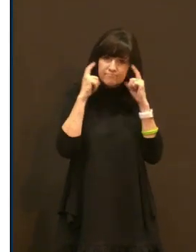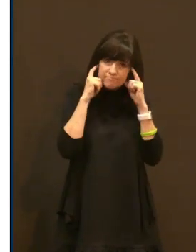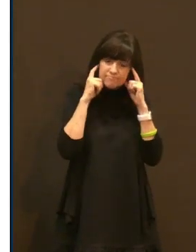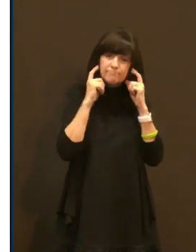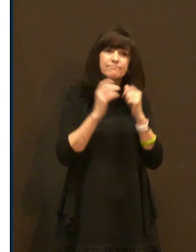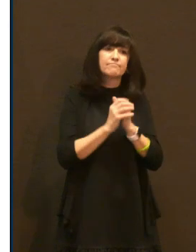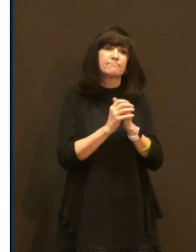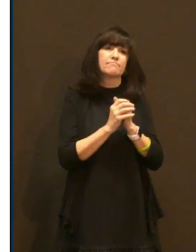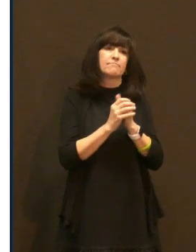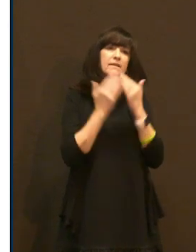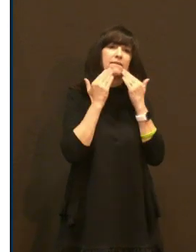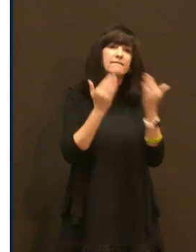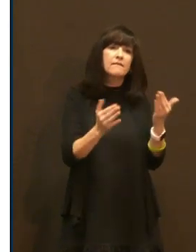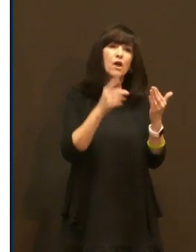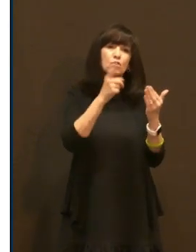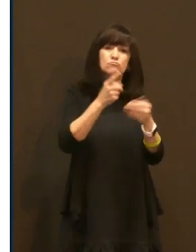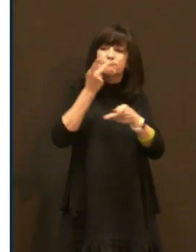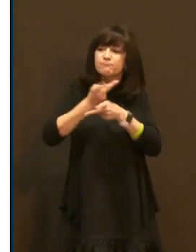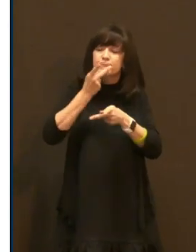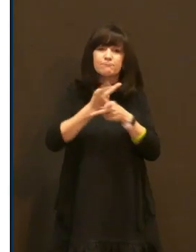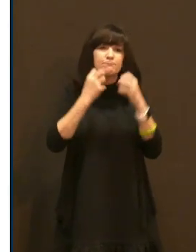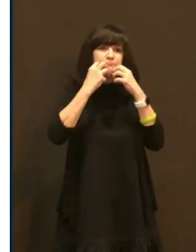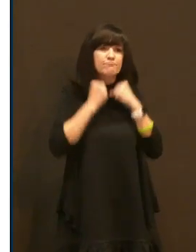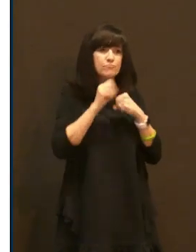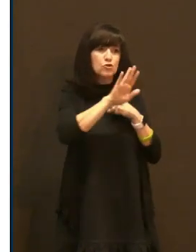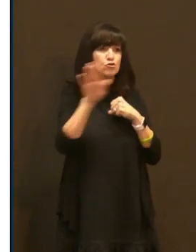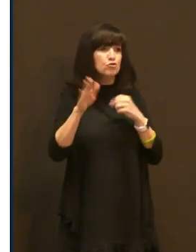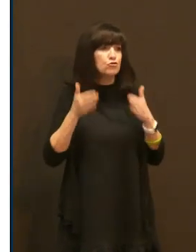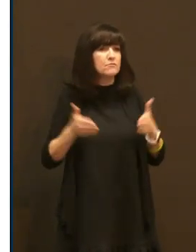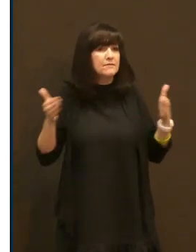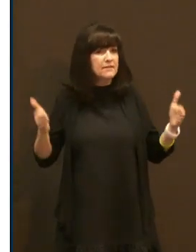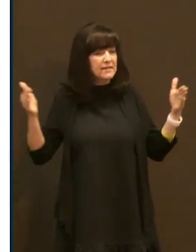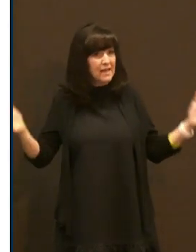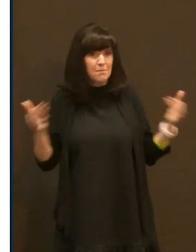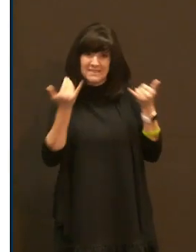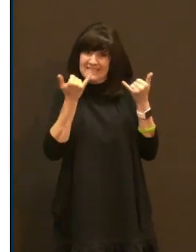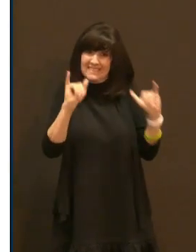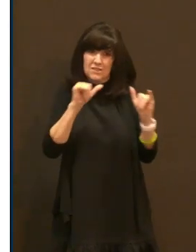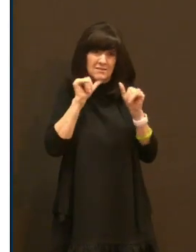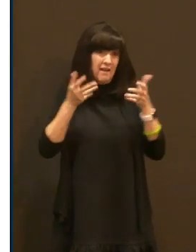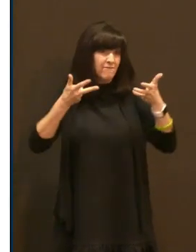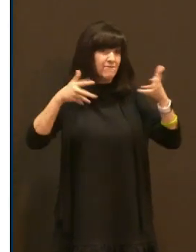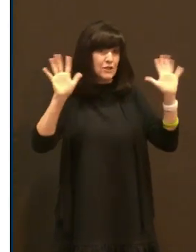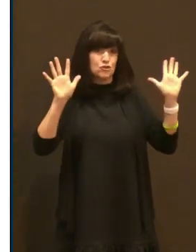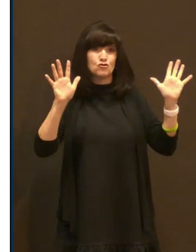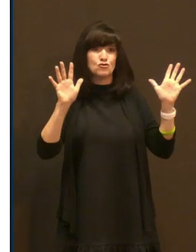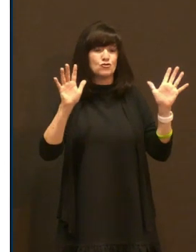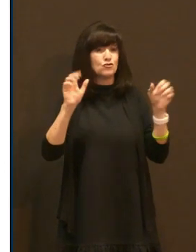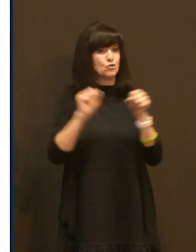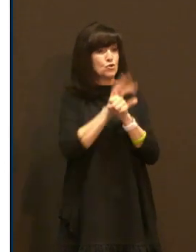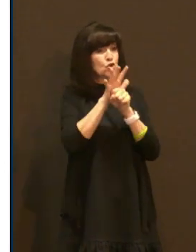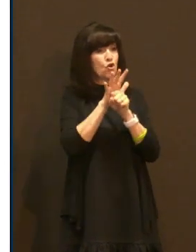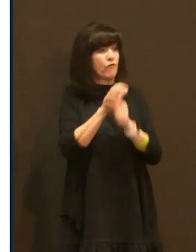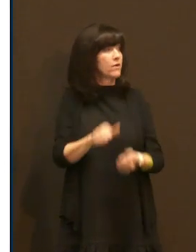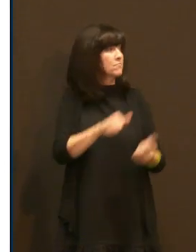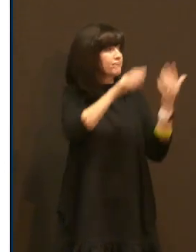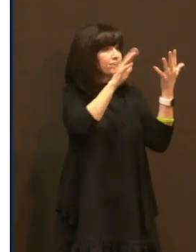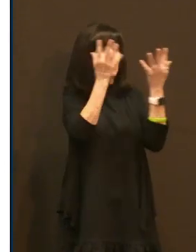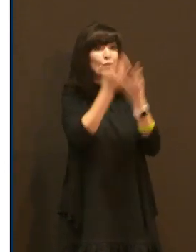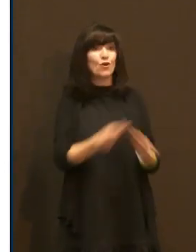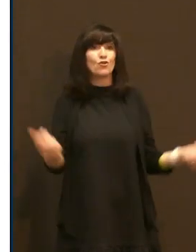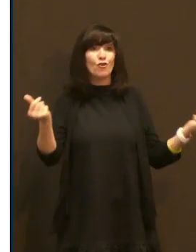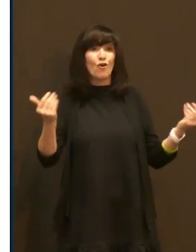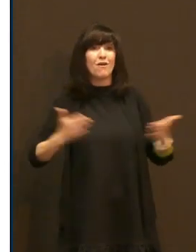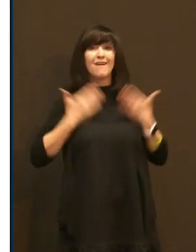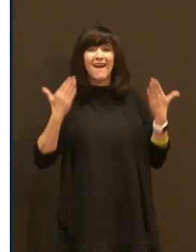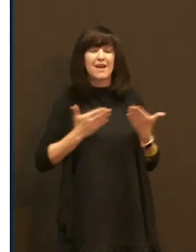your neighbor. We still have a ways to go. We're moving into another phase as we approach phase 1